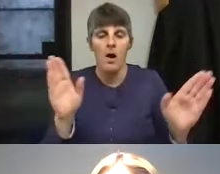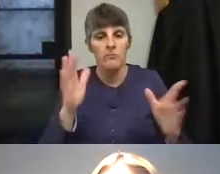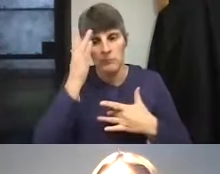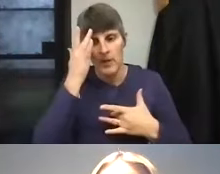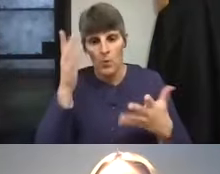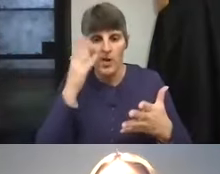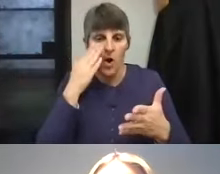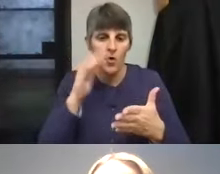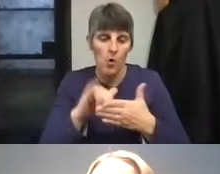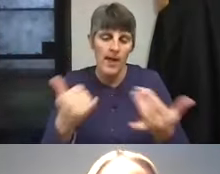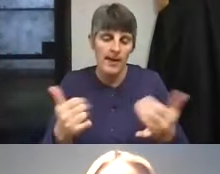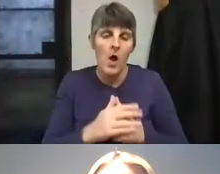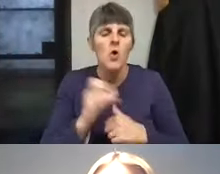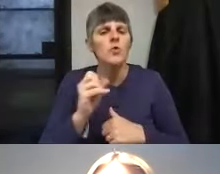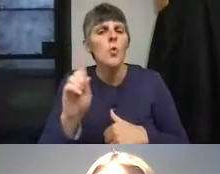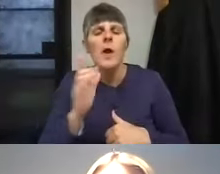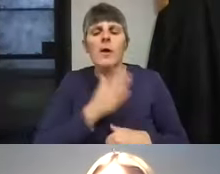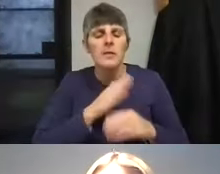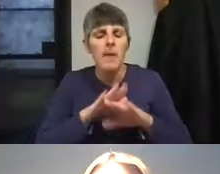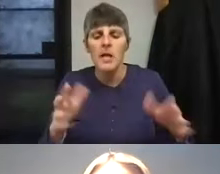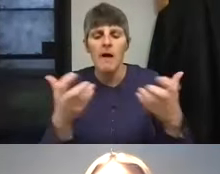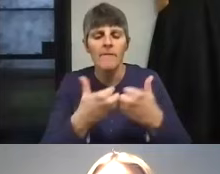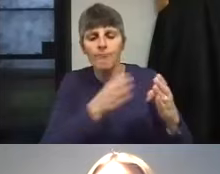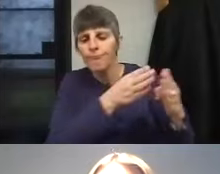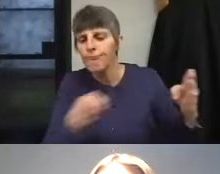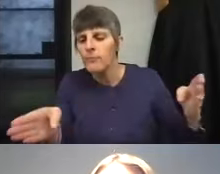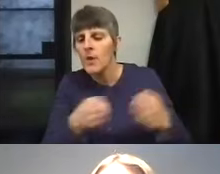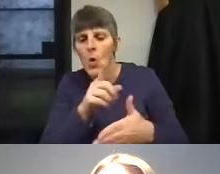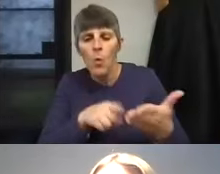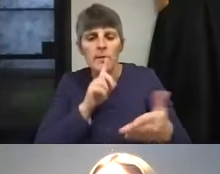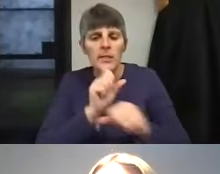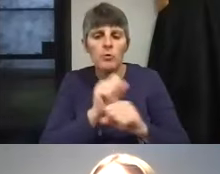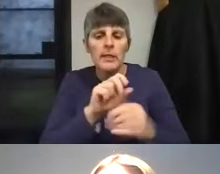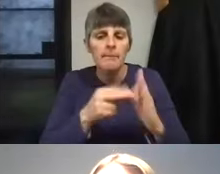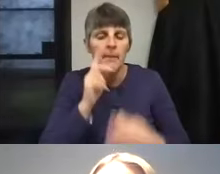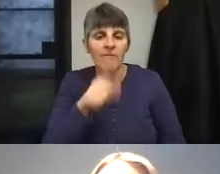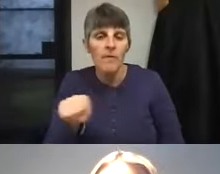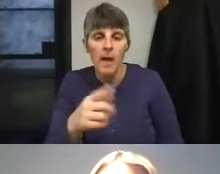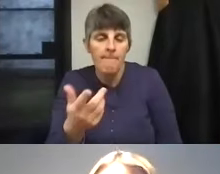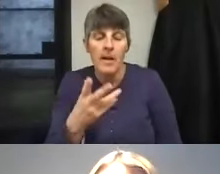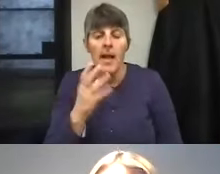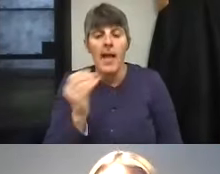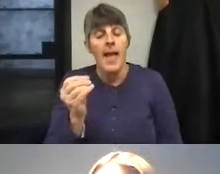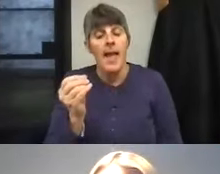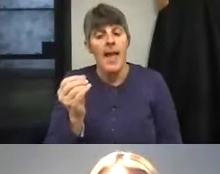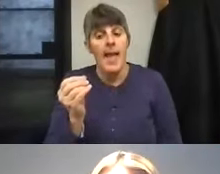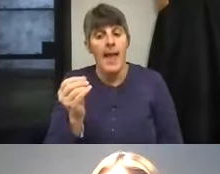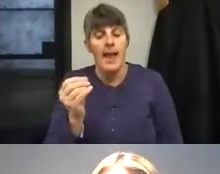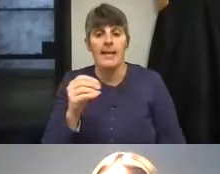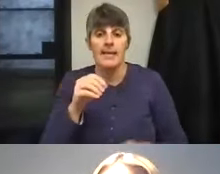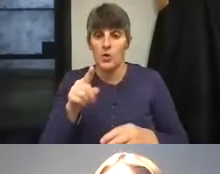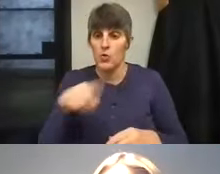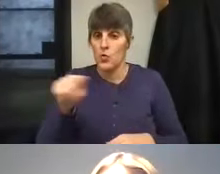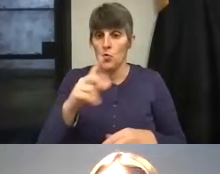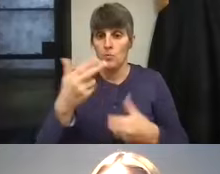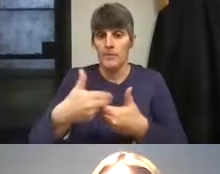all know that now. So where is my child on the spectrum? Like, what does this really mean for them? And you in the audience